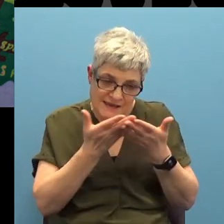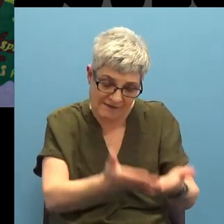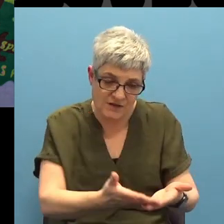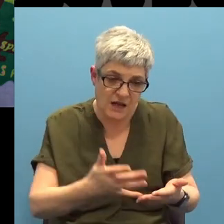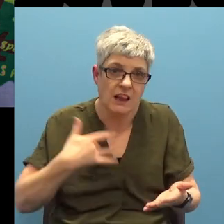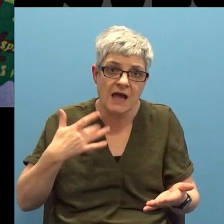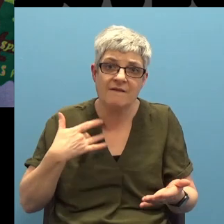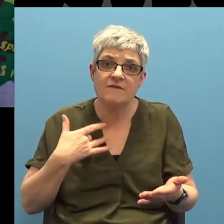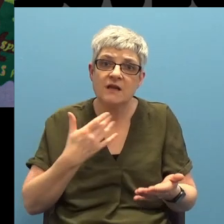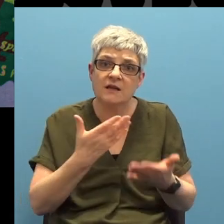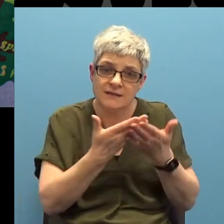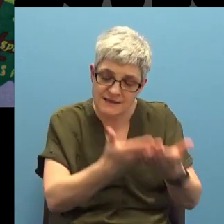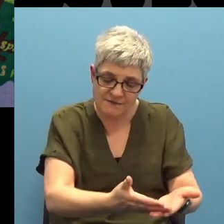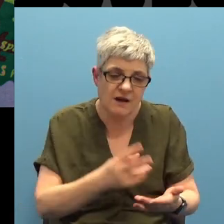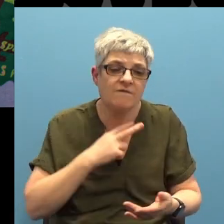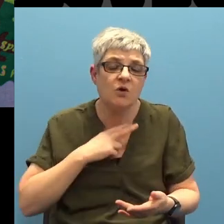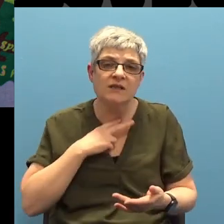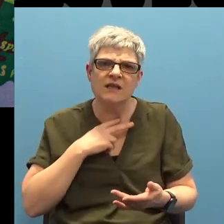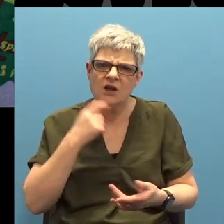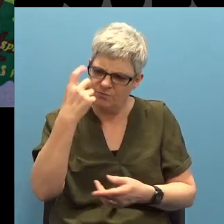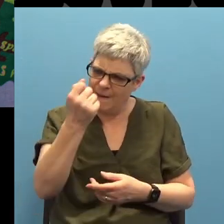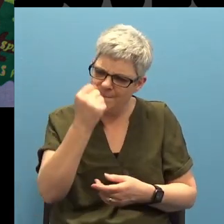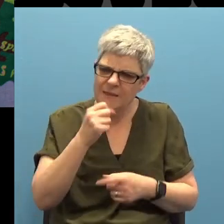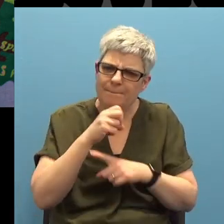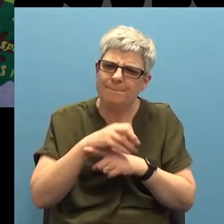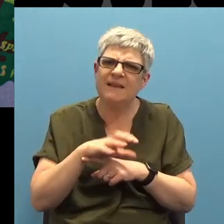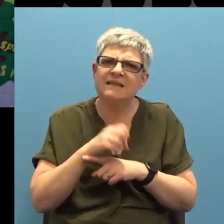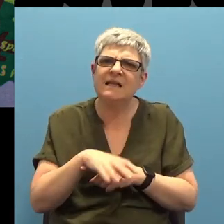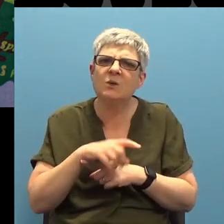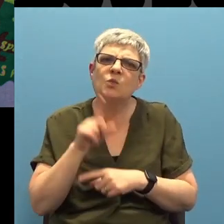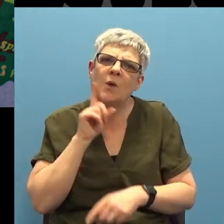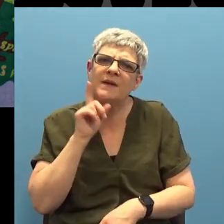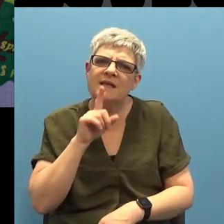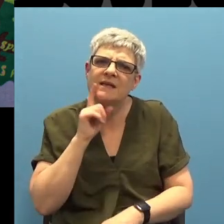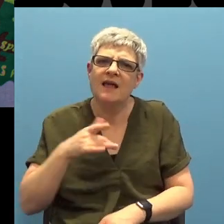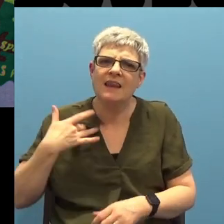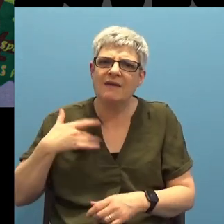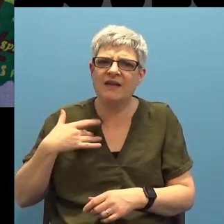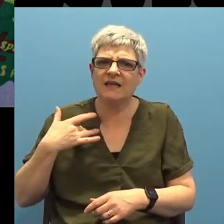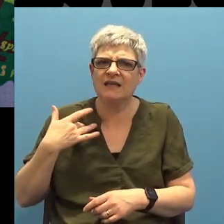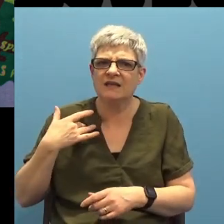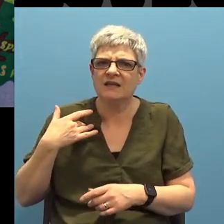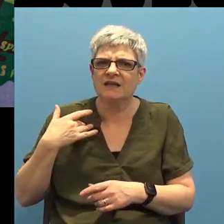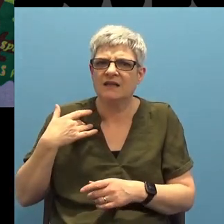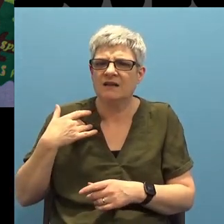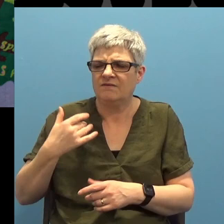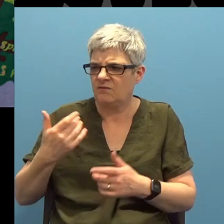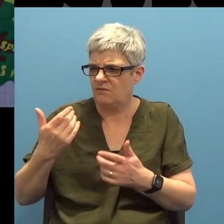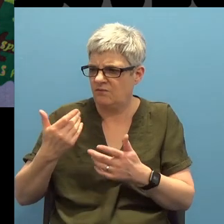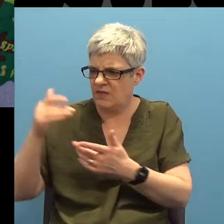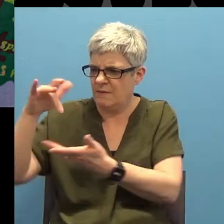given a voice. Remember the bleeding woman living on the fringes of society in the middle of a crowd of wealthy men?